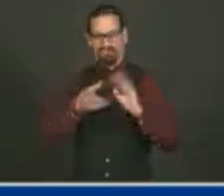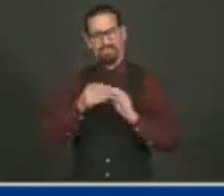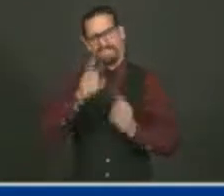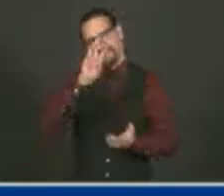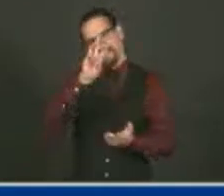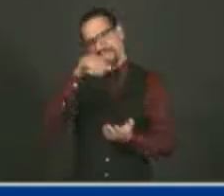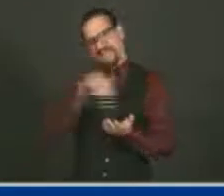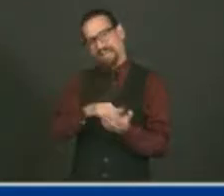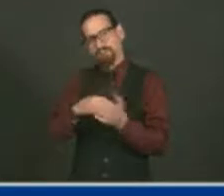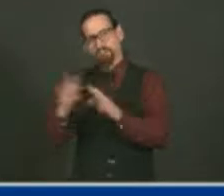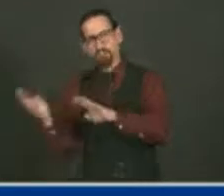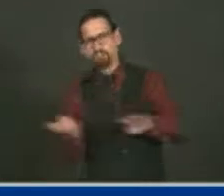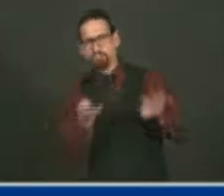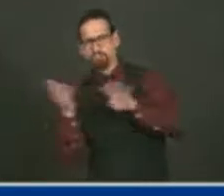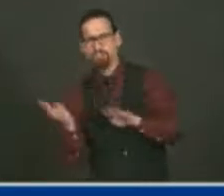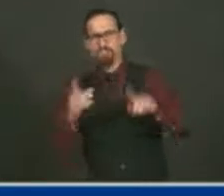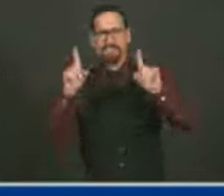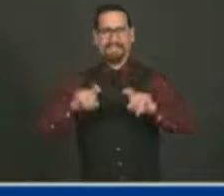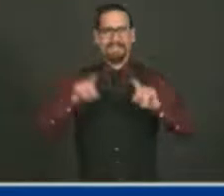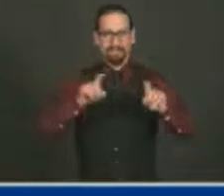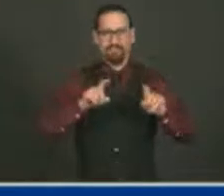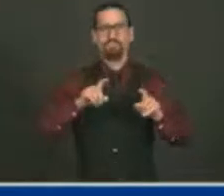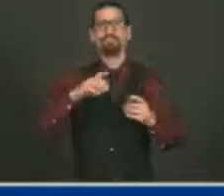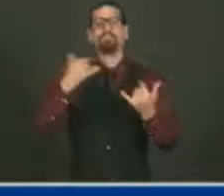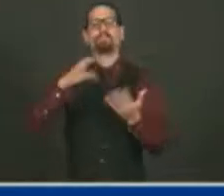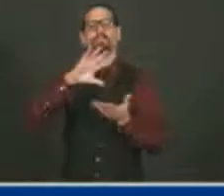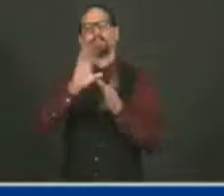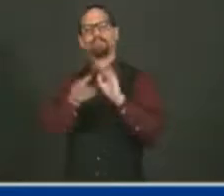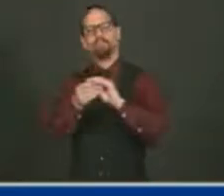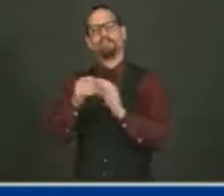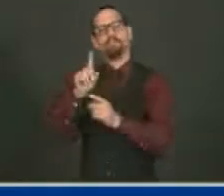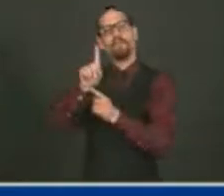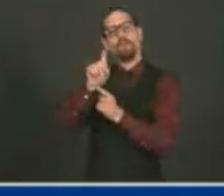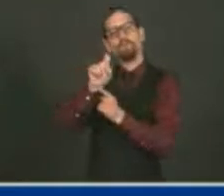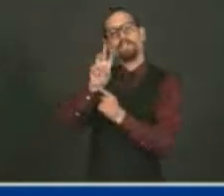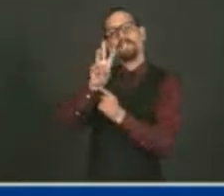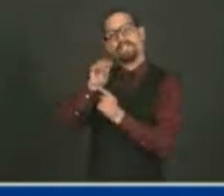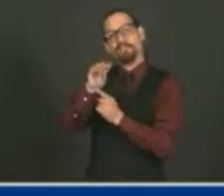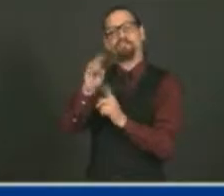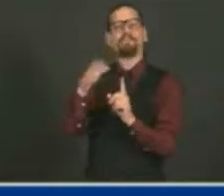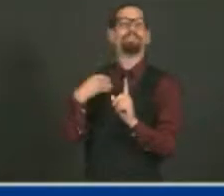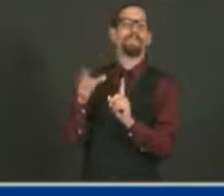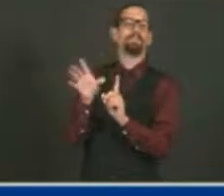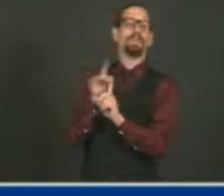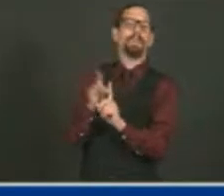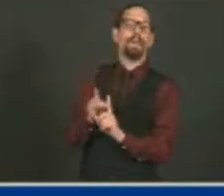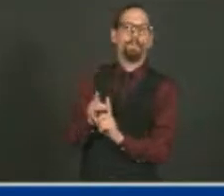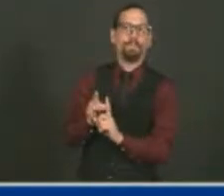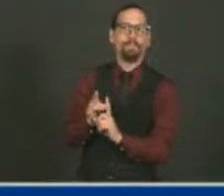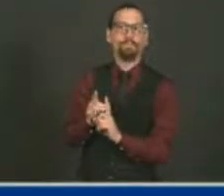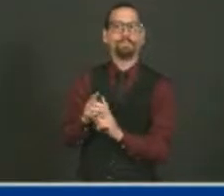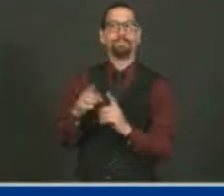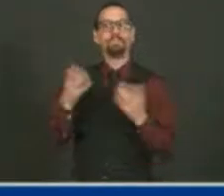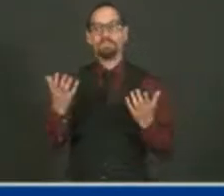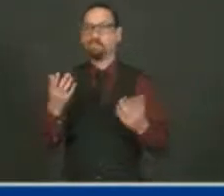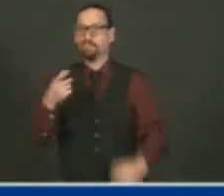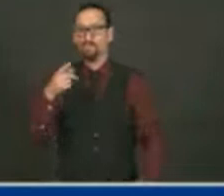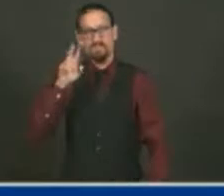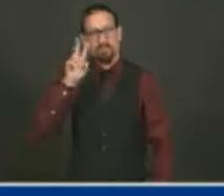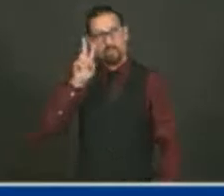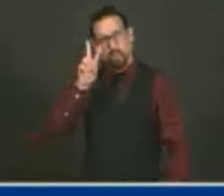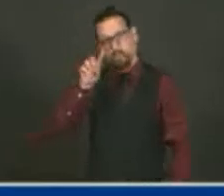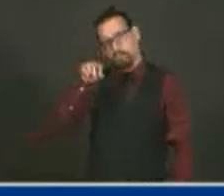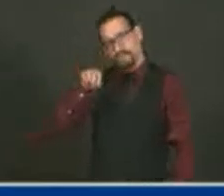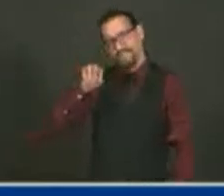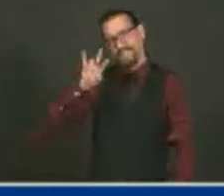percent positive of 2.7%. That's too high, nearly 3%. That is not